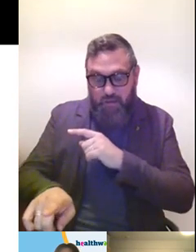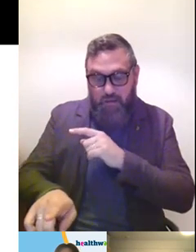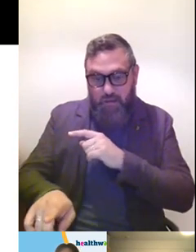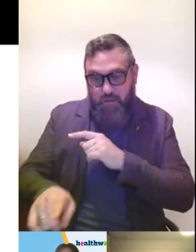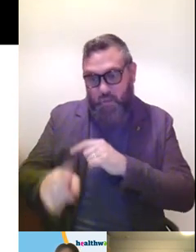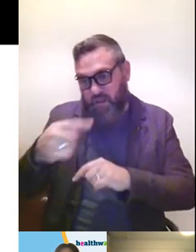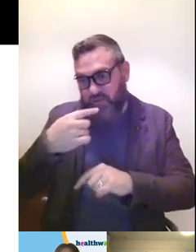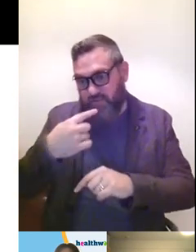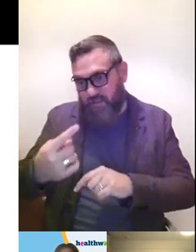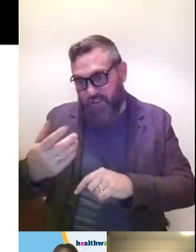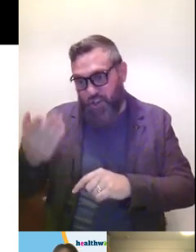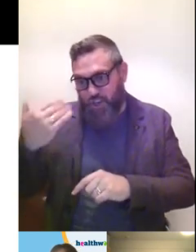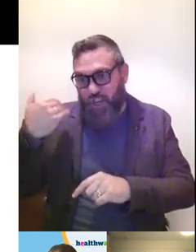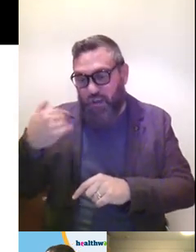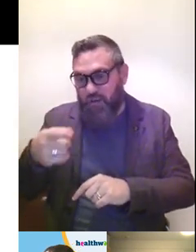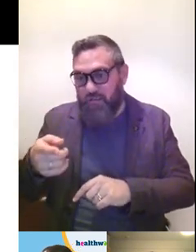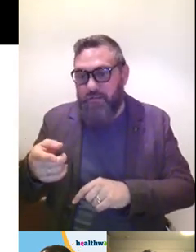earlier at the start,